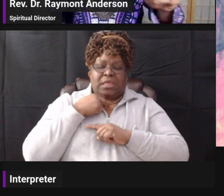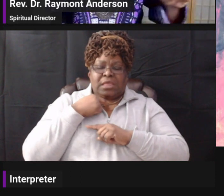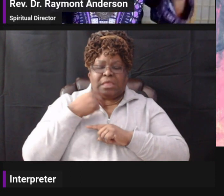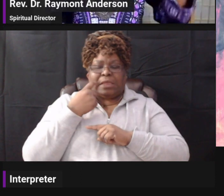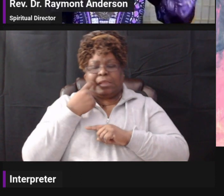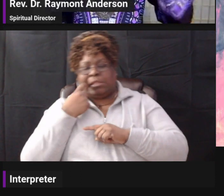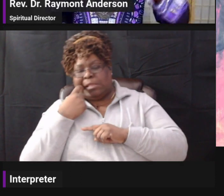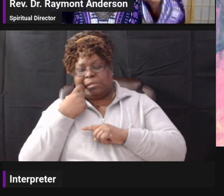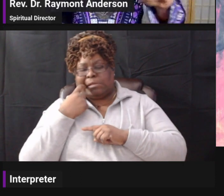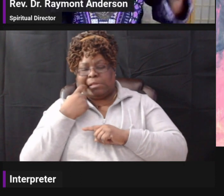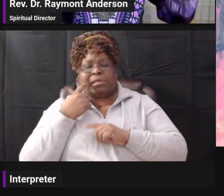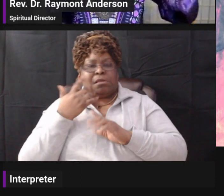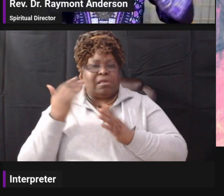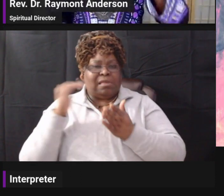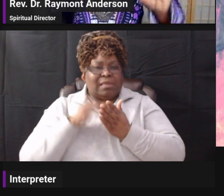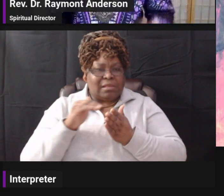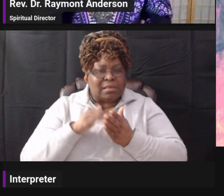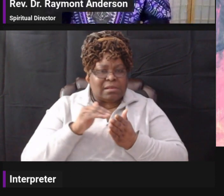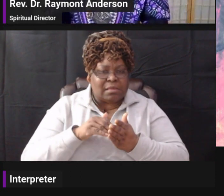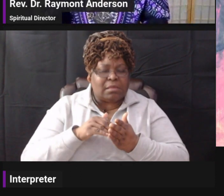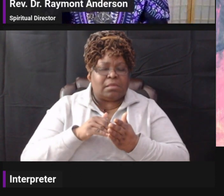in the loop of, you know, addiction, etc.